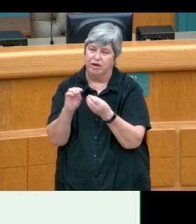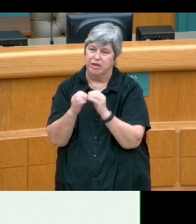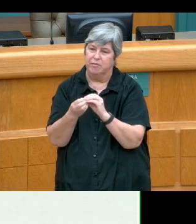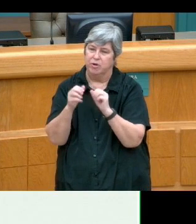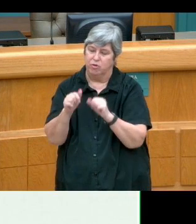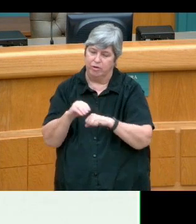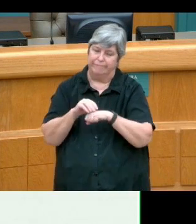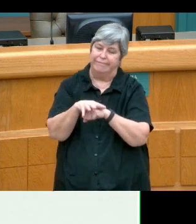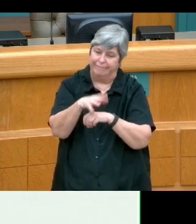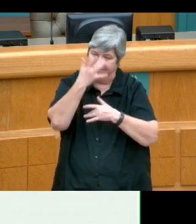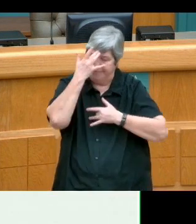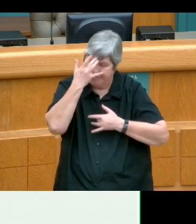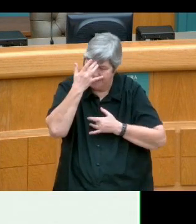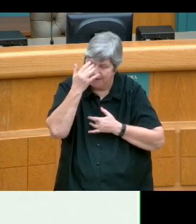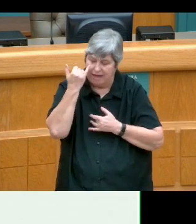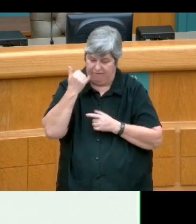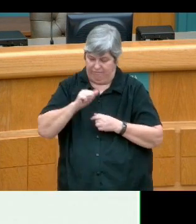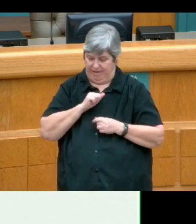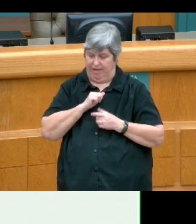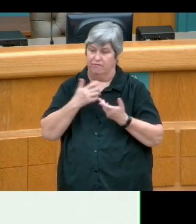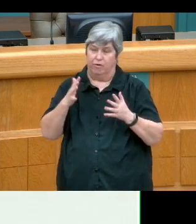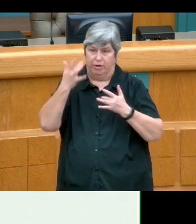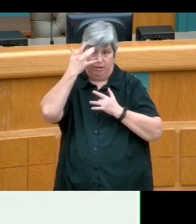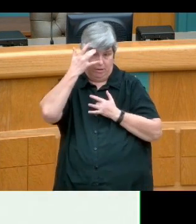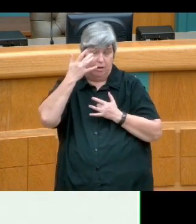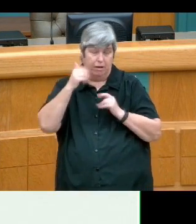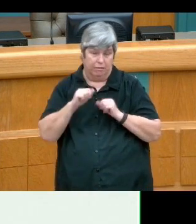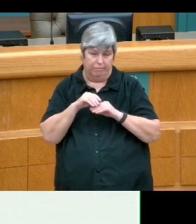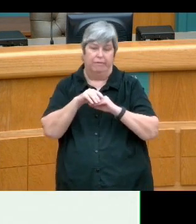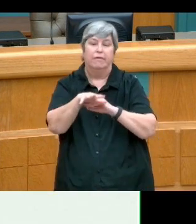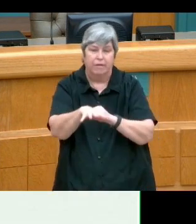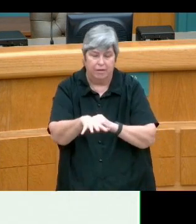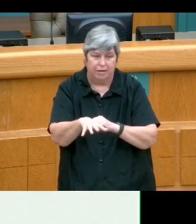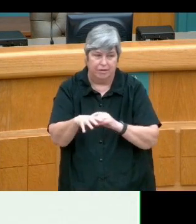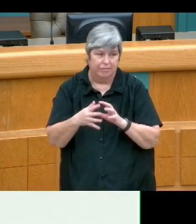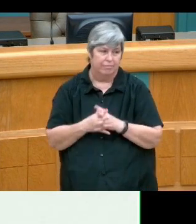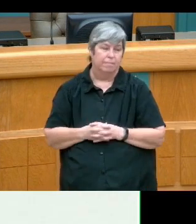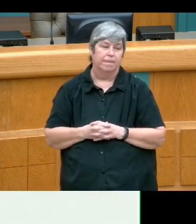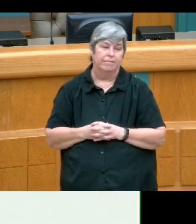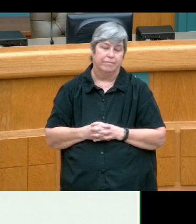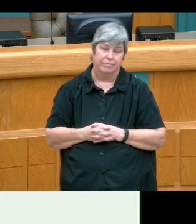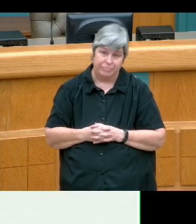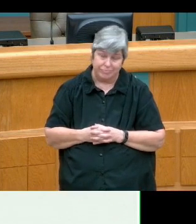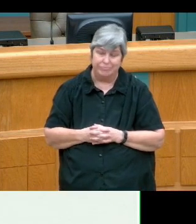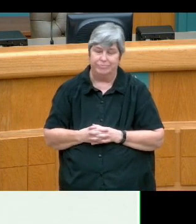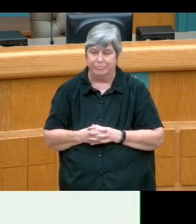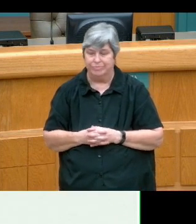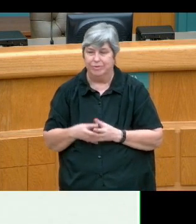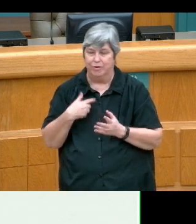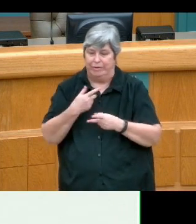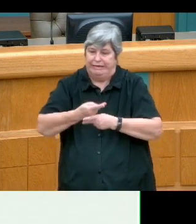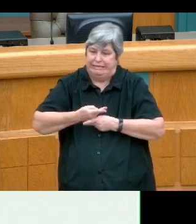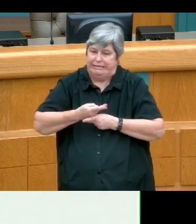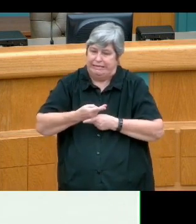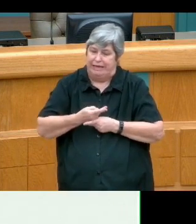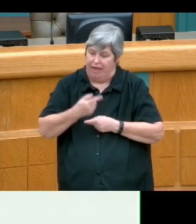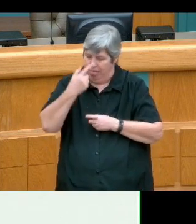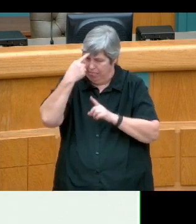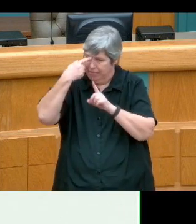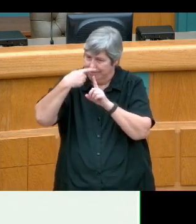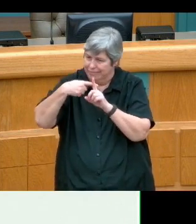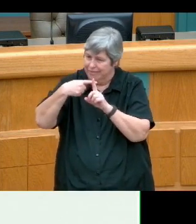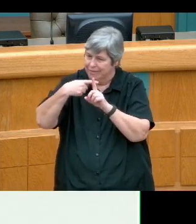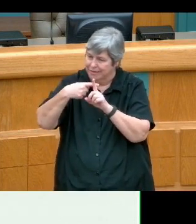could infect if you were positive for COVID-19 and infectious. So we're cautiously optimistic about